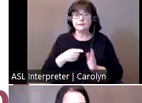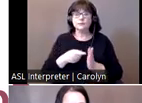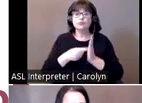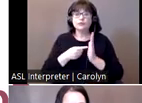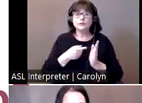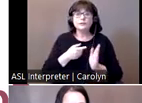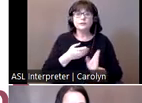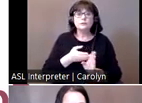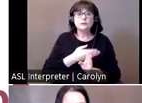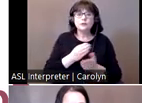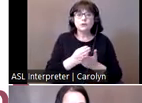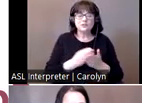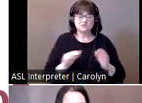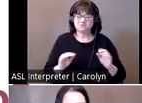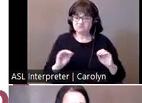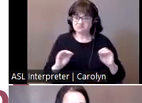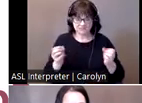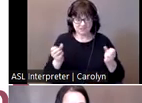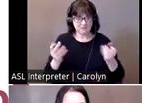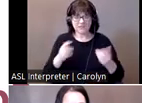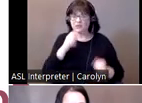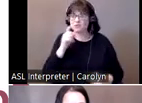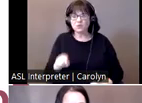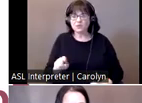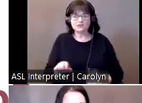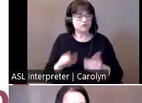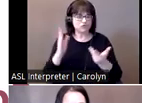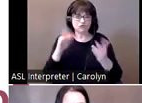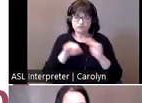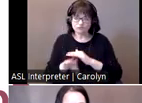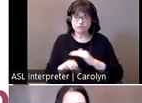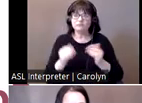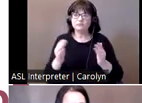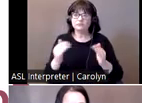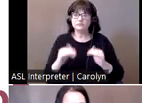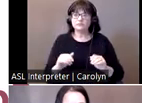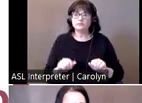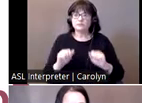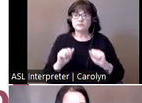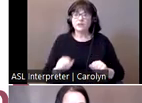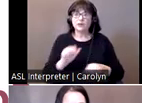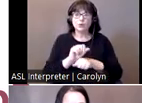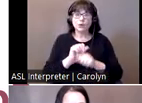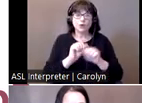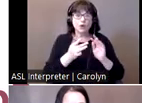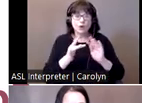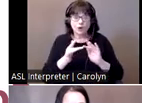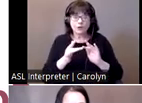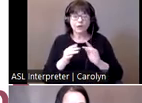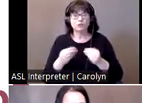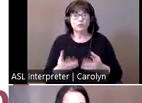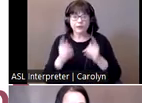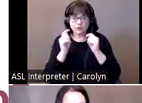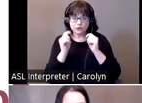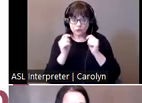in many areas prep folks academically to be able to work online, provide space and tutoring assistance depending on the speed of learning. There's a lot of ways at many levels